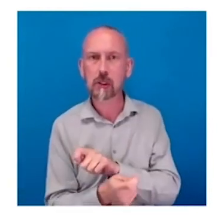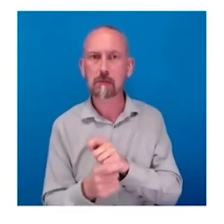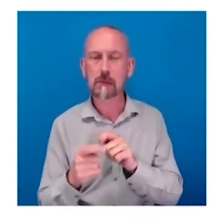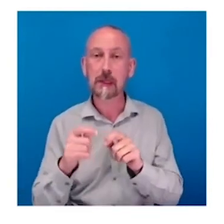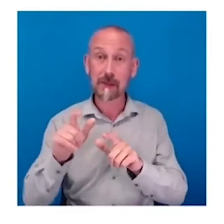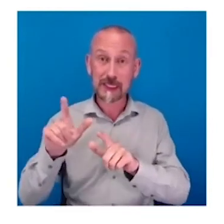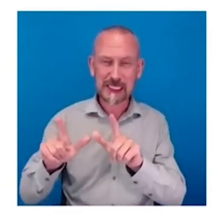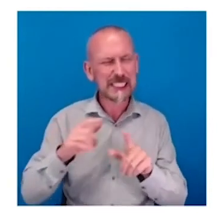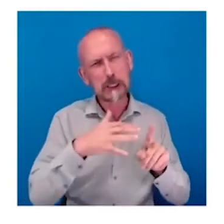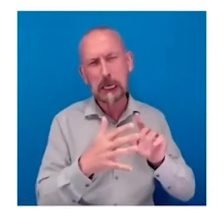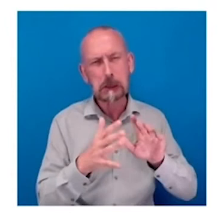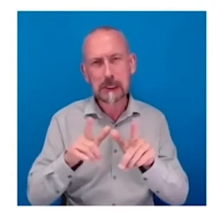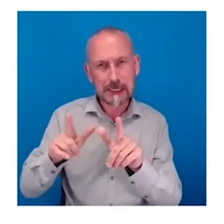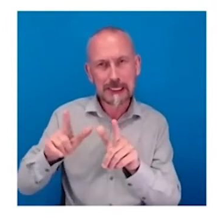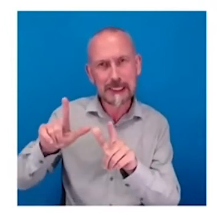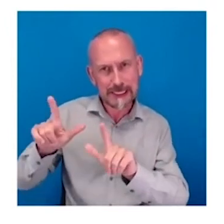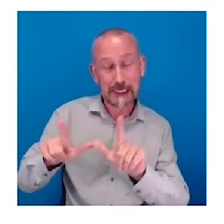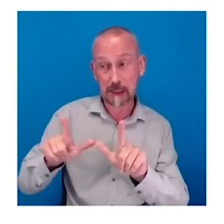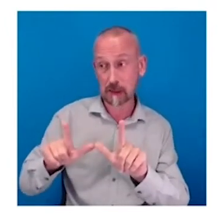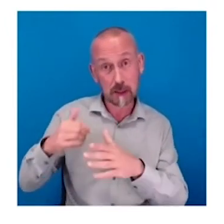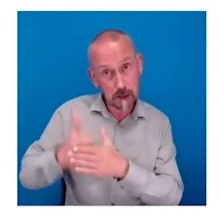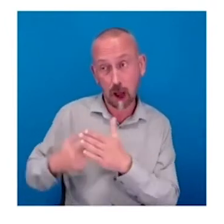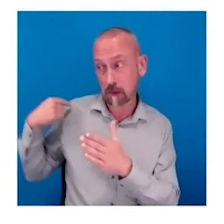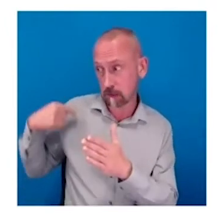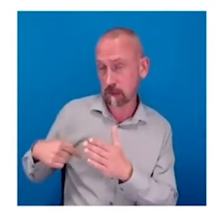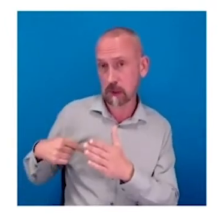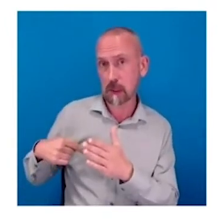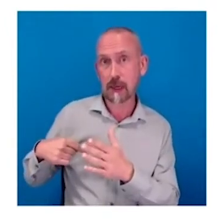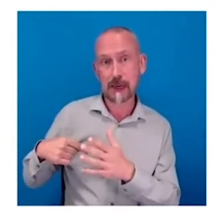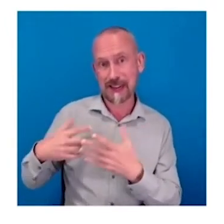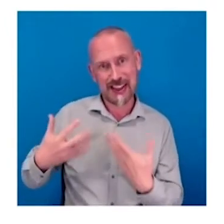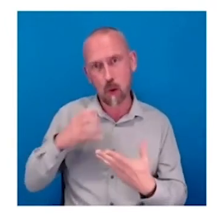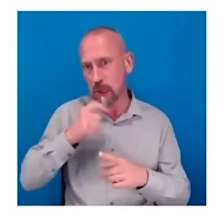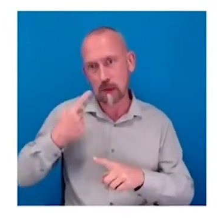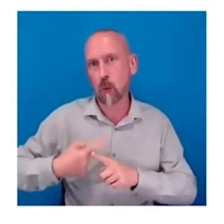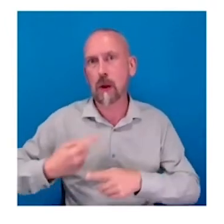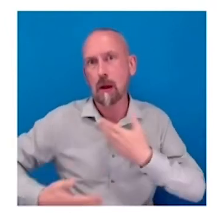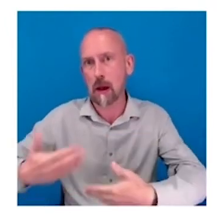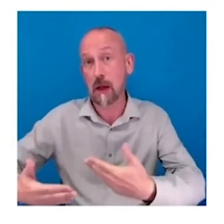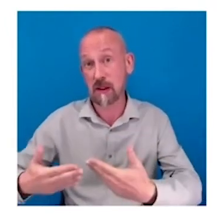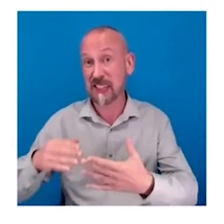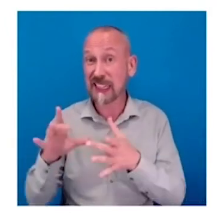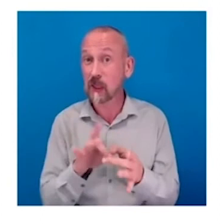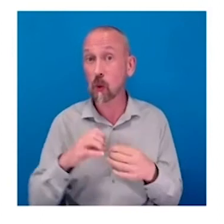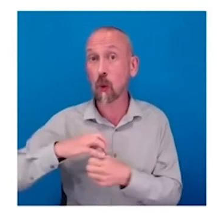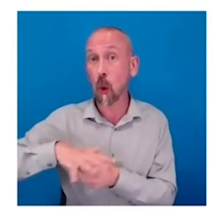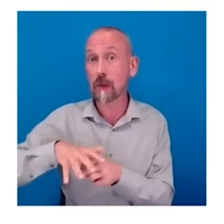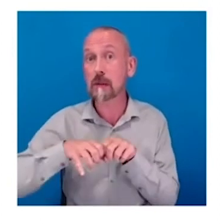was already happening, is just going, we're hearing from our partners around the world, is just going to be accelerating because of COVID. And so these issues of